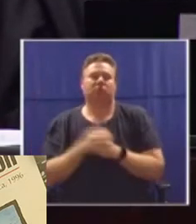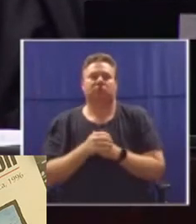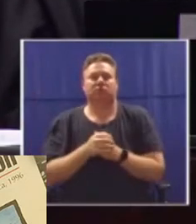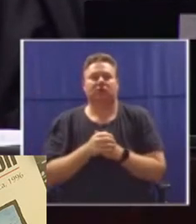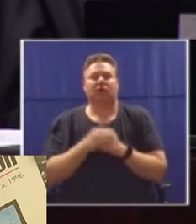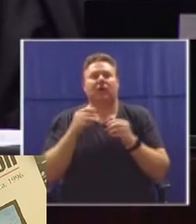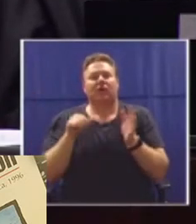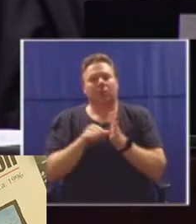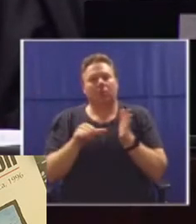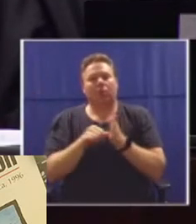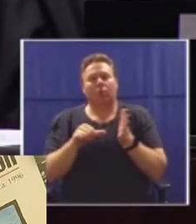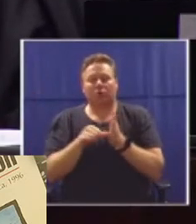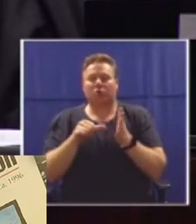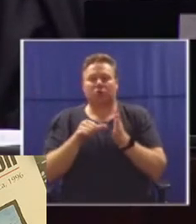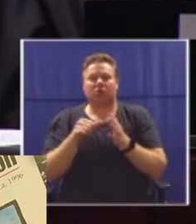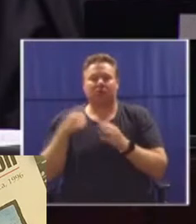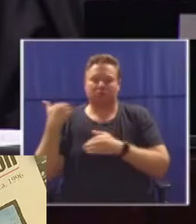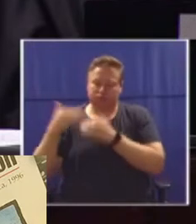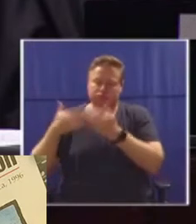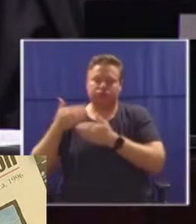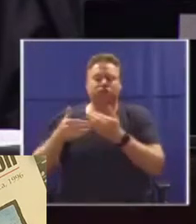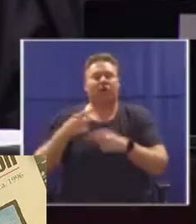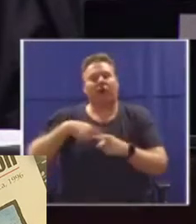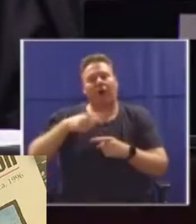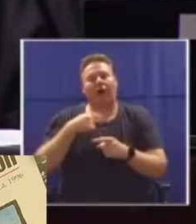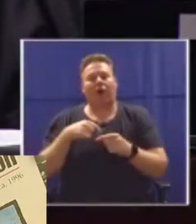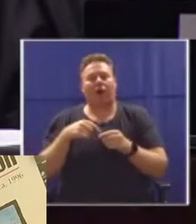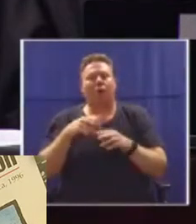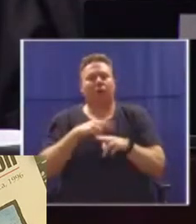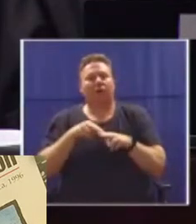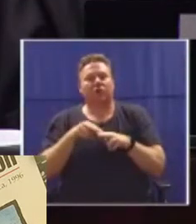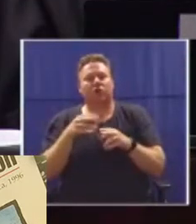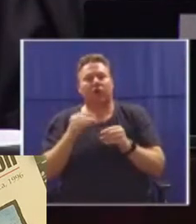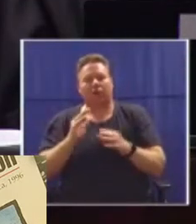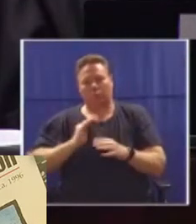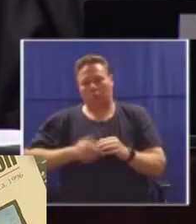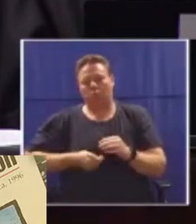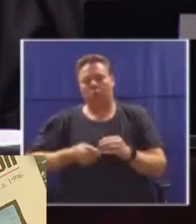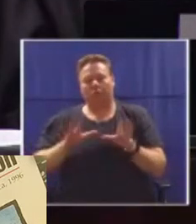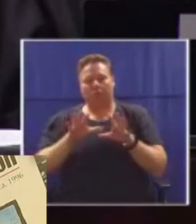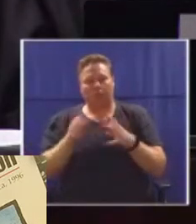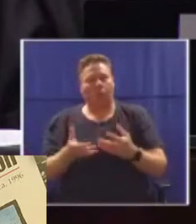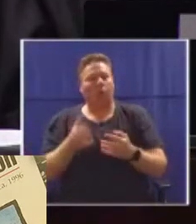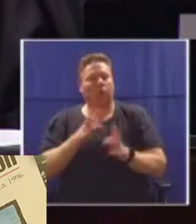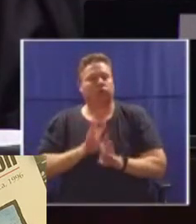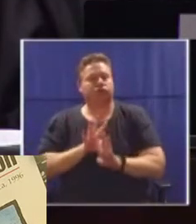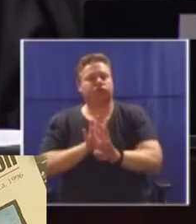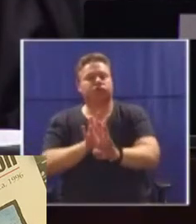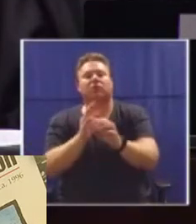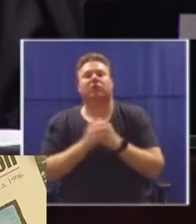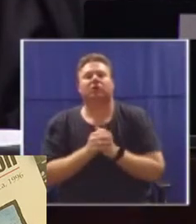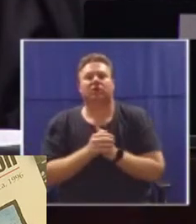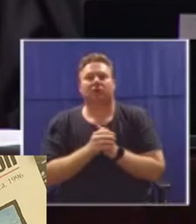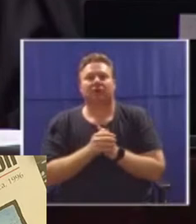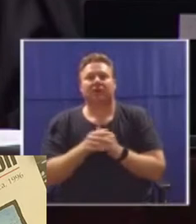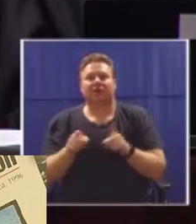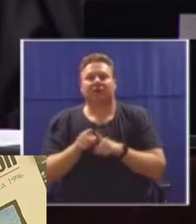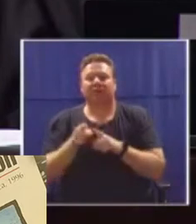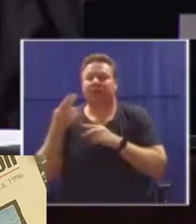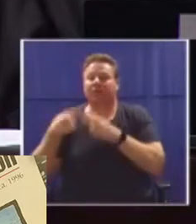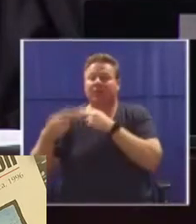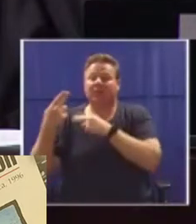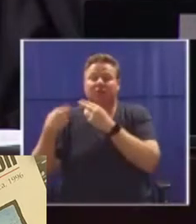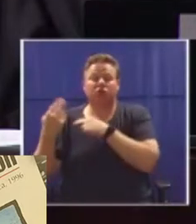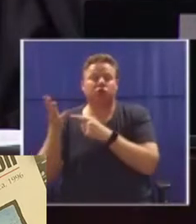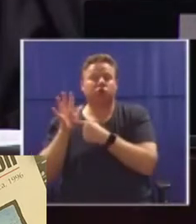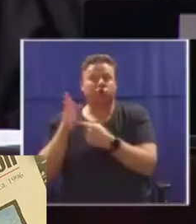legacy for our nation and women's movement globally. These women and the events in history books of the women's movement